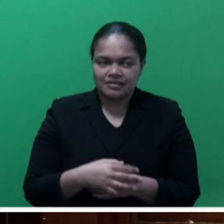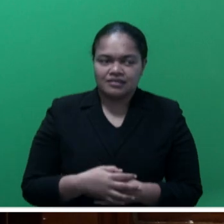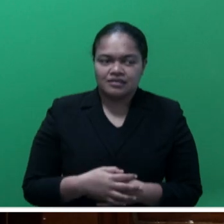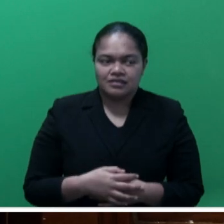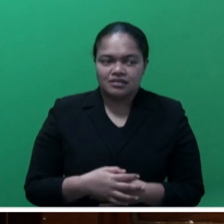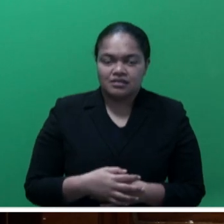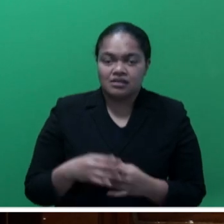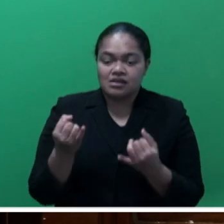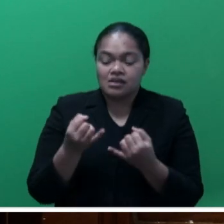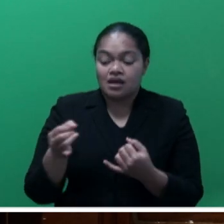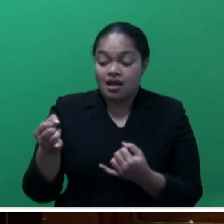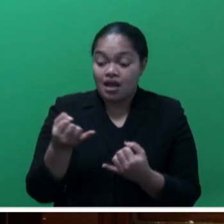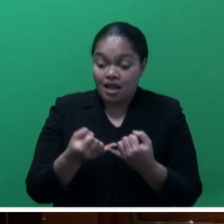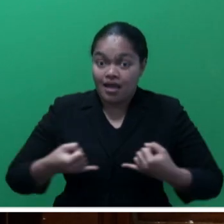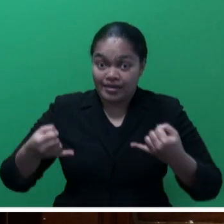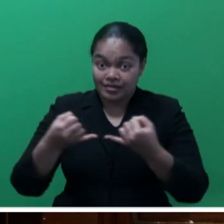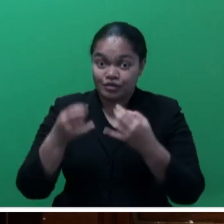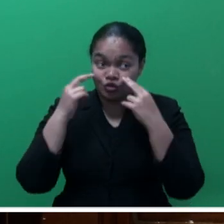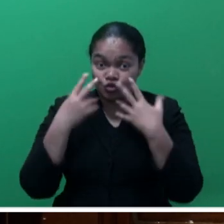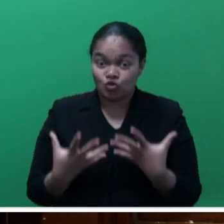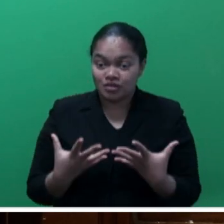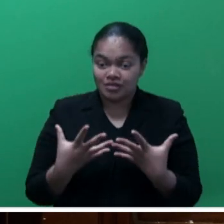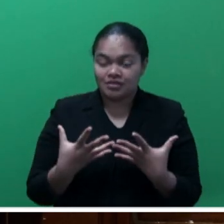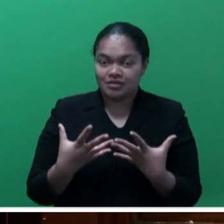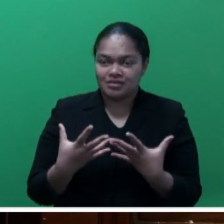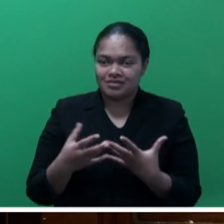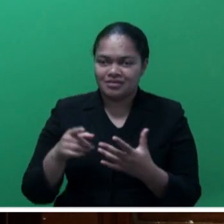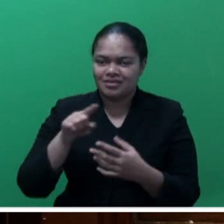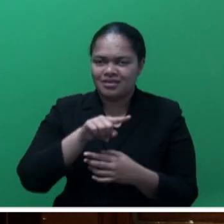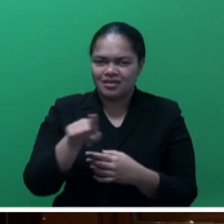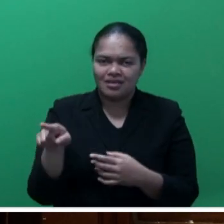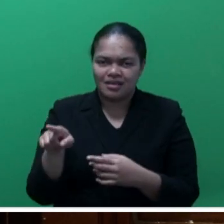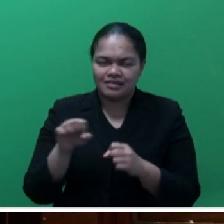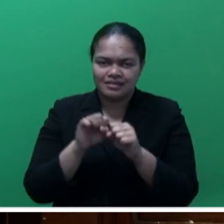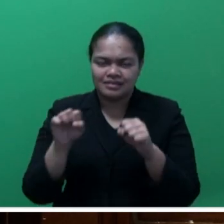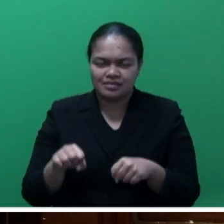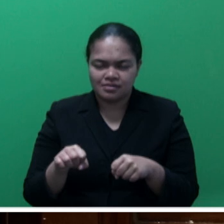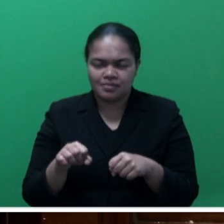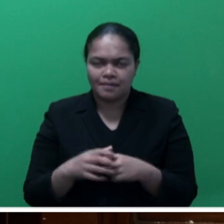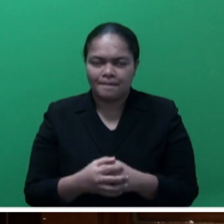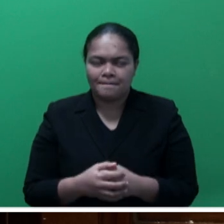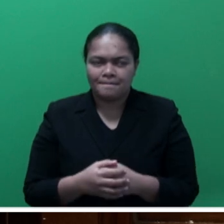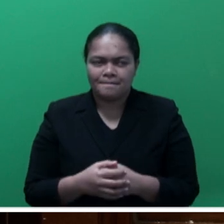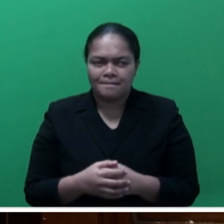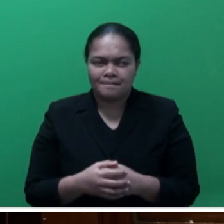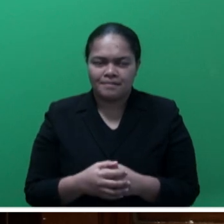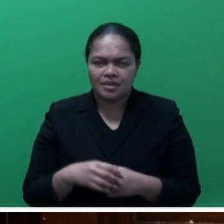Our islands and their unique biodiversity and ecosystems are our inheritance.